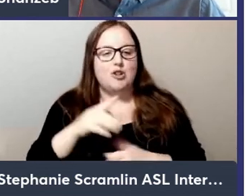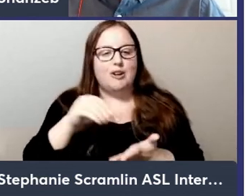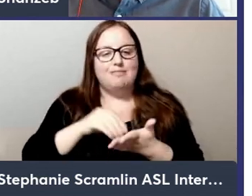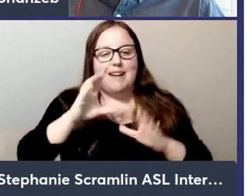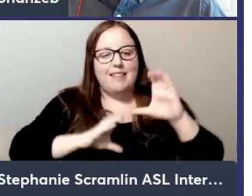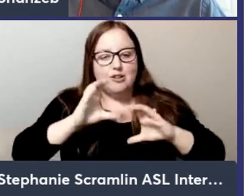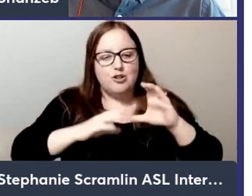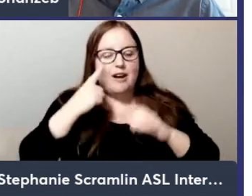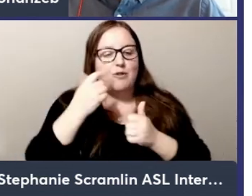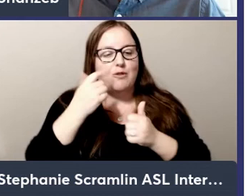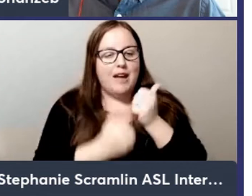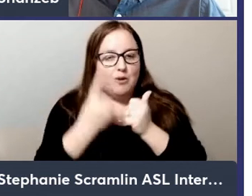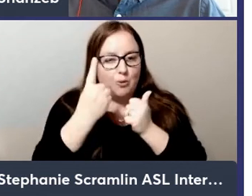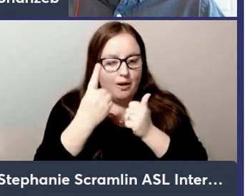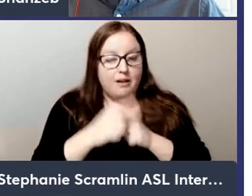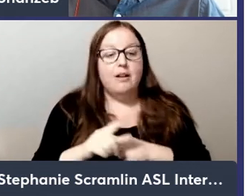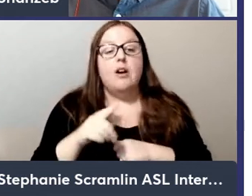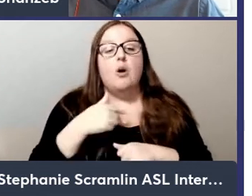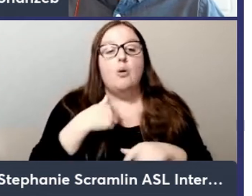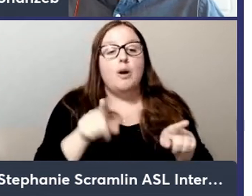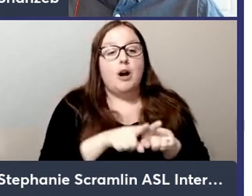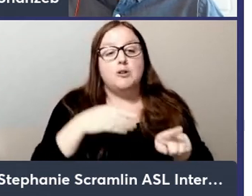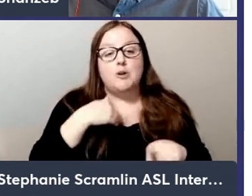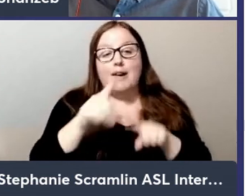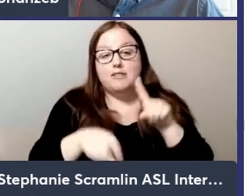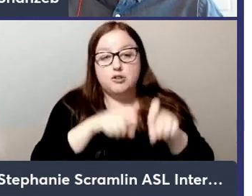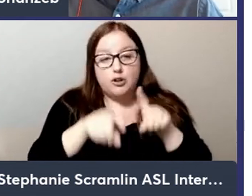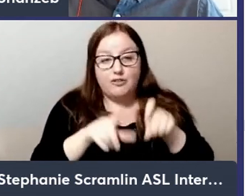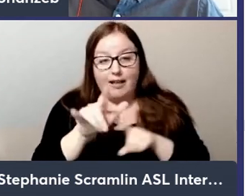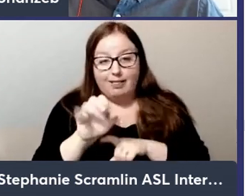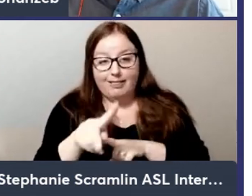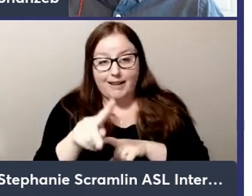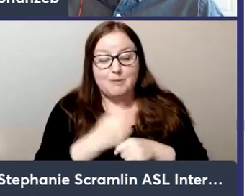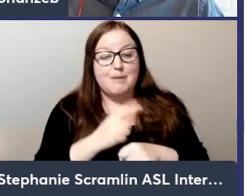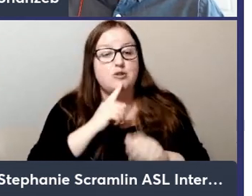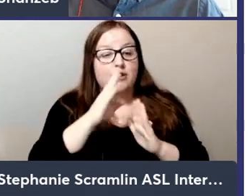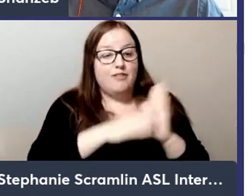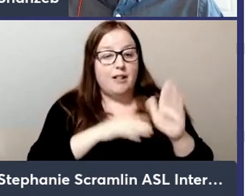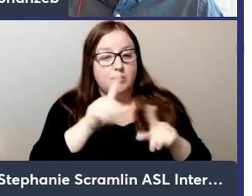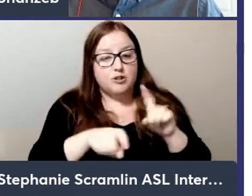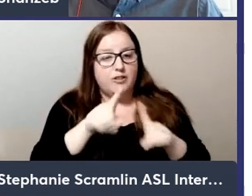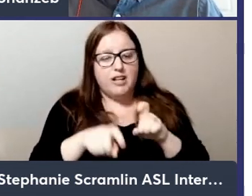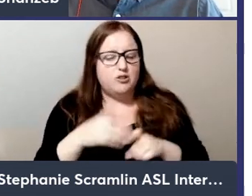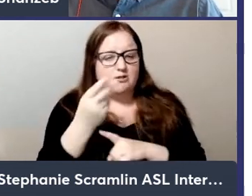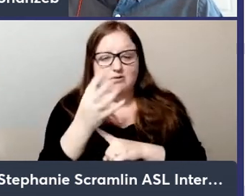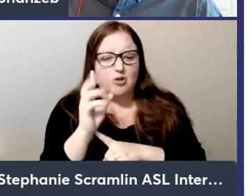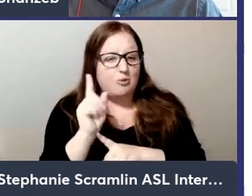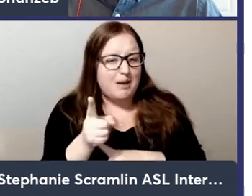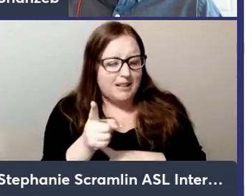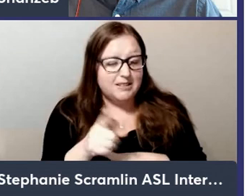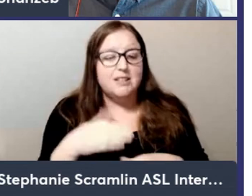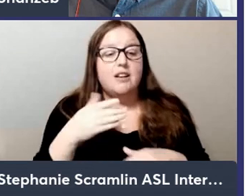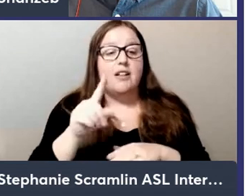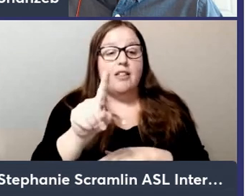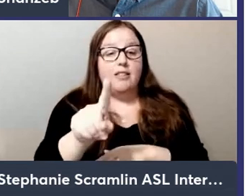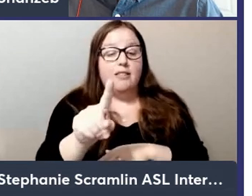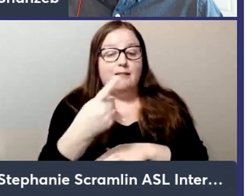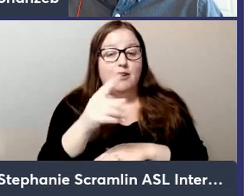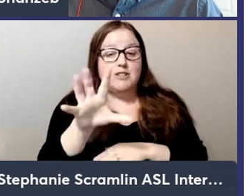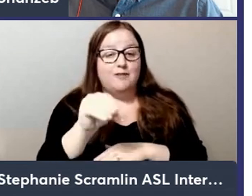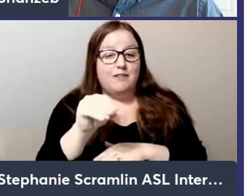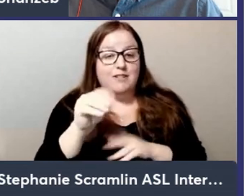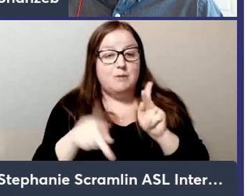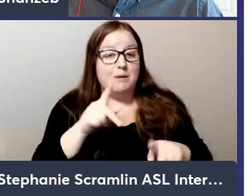every single one of you. Speaking of links, we also have a survey link. So make sure to fill out that survey. It takes just a few minutes. And then the first 50